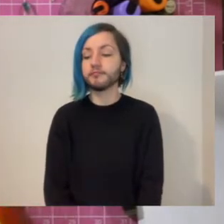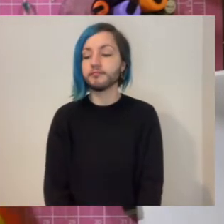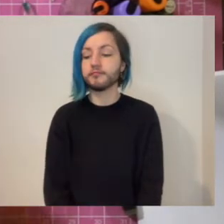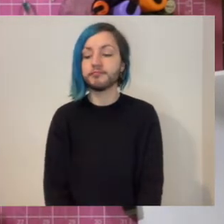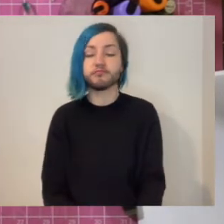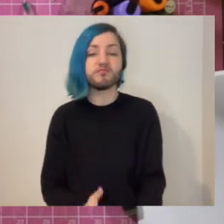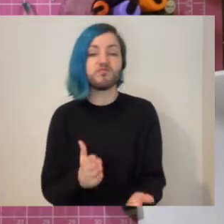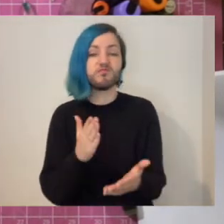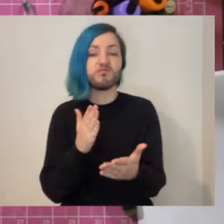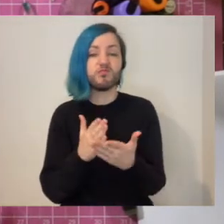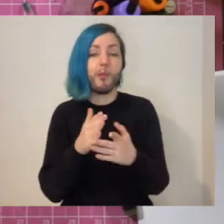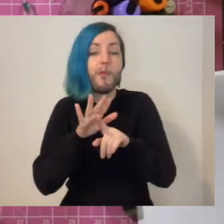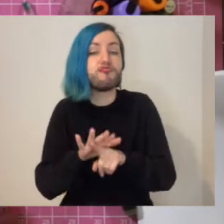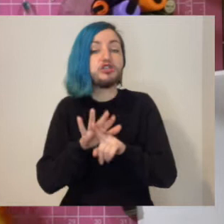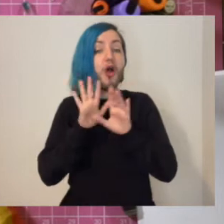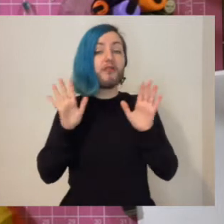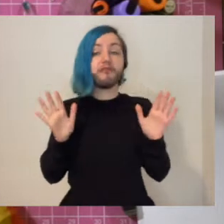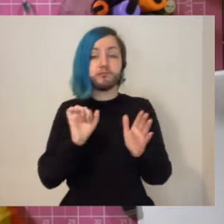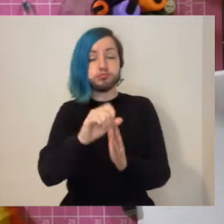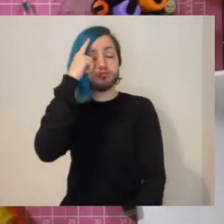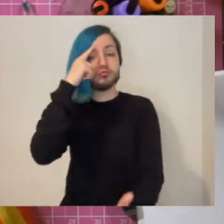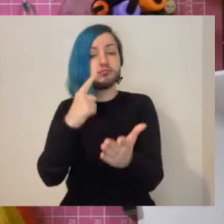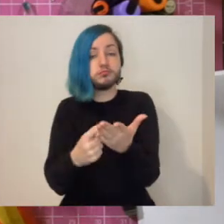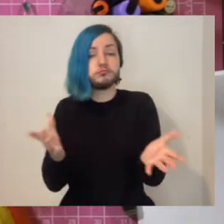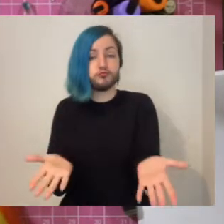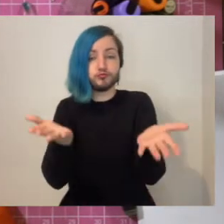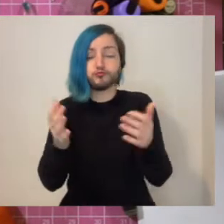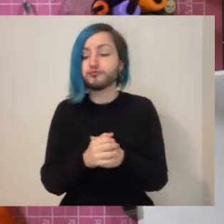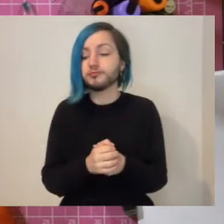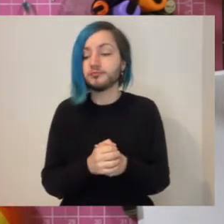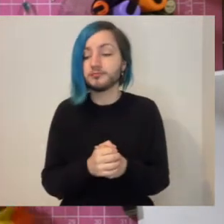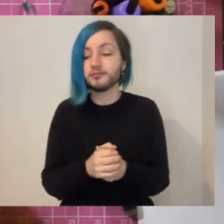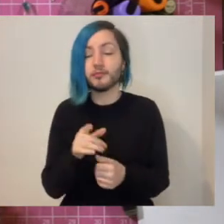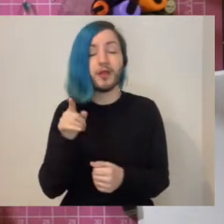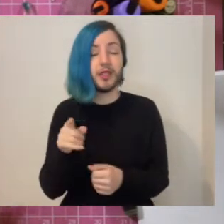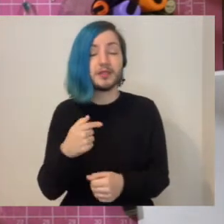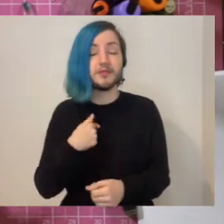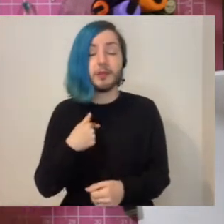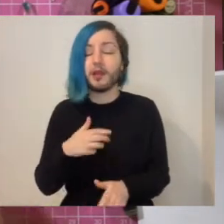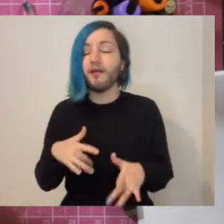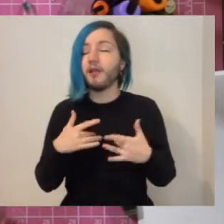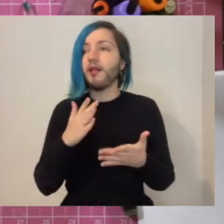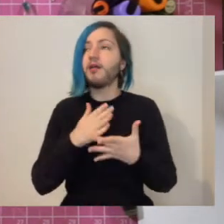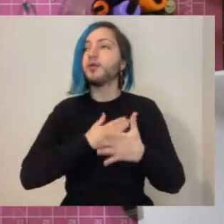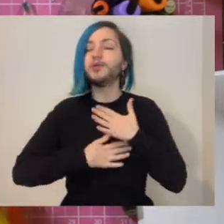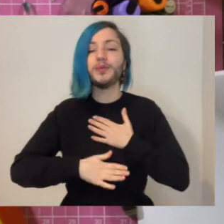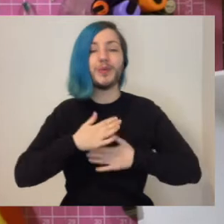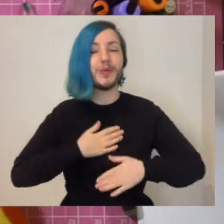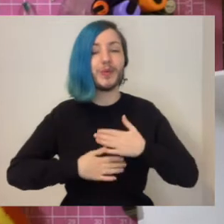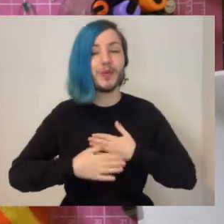It's absolutely no pressure. I mean, I find things like this so therapizing.